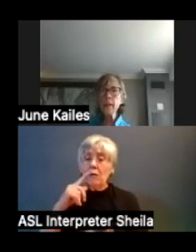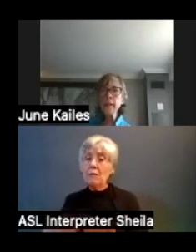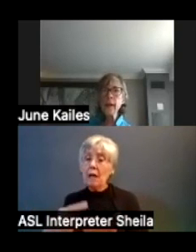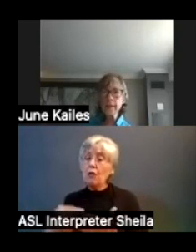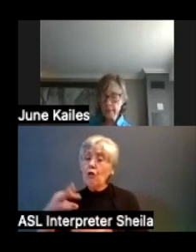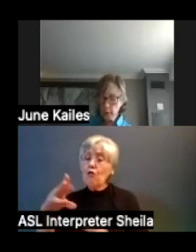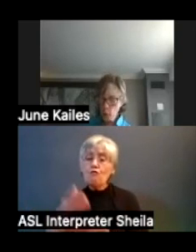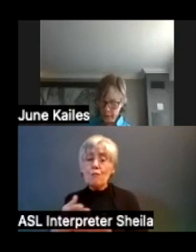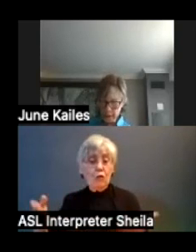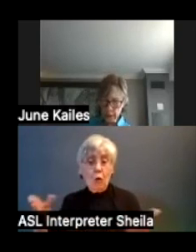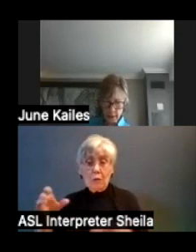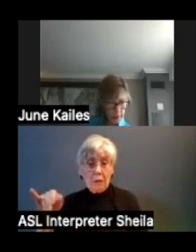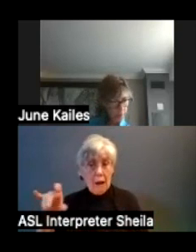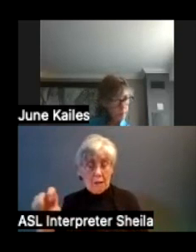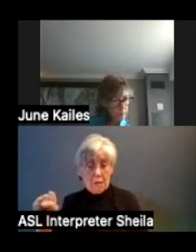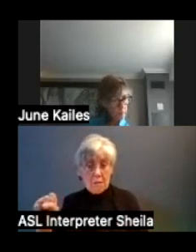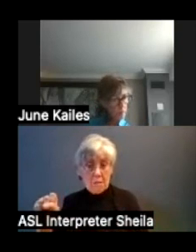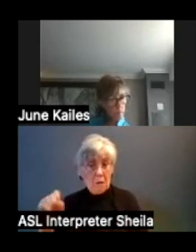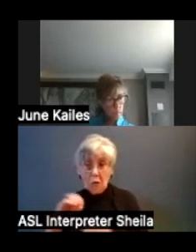there are other questions.